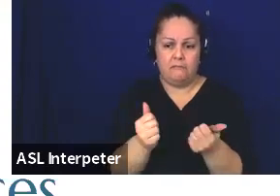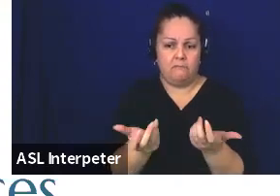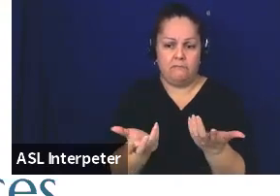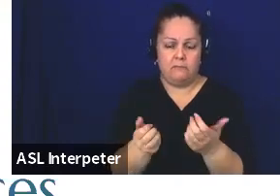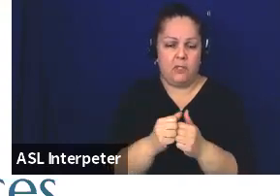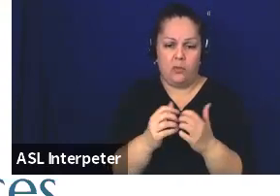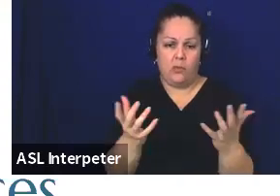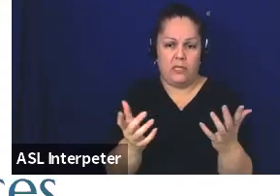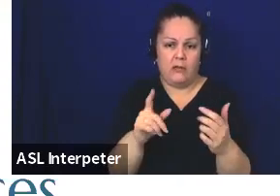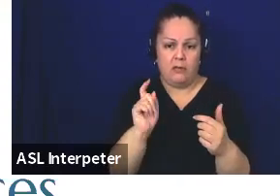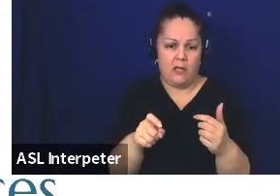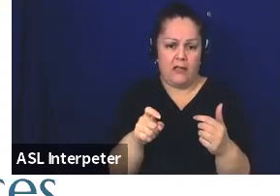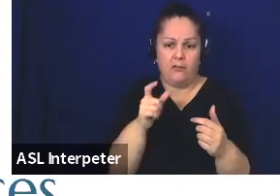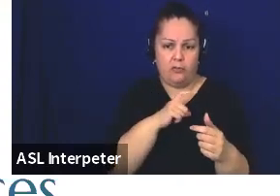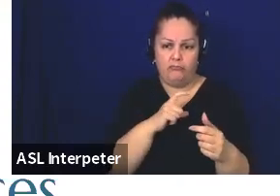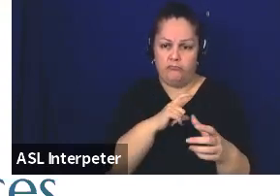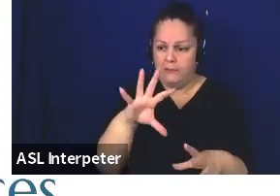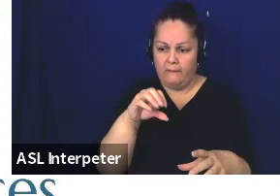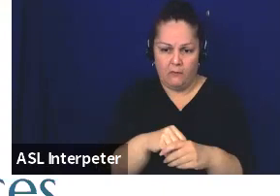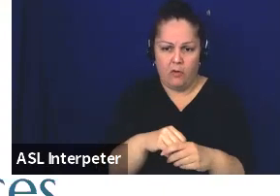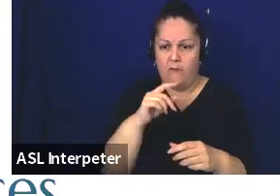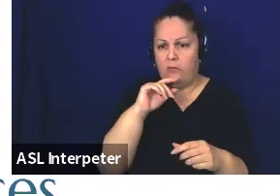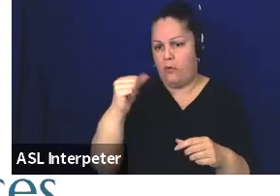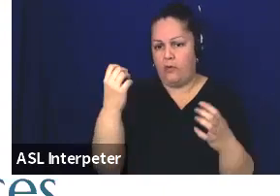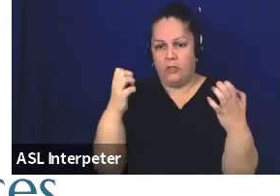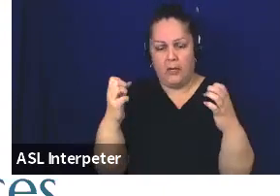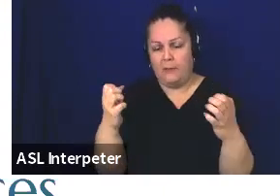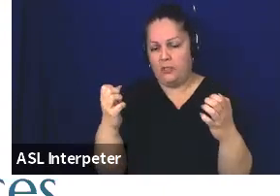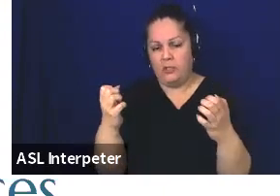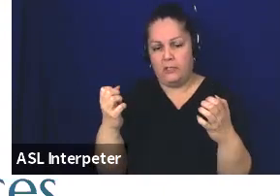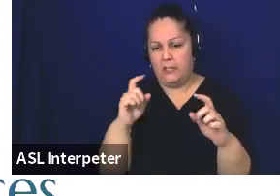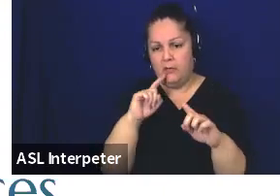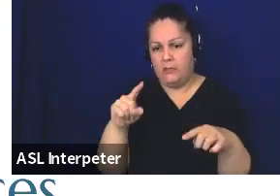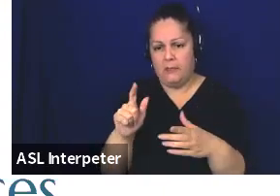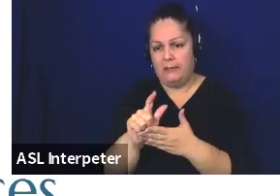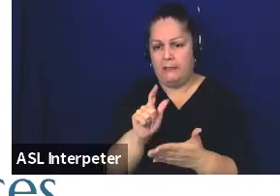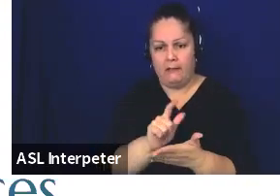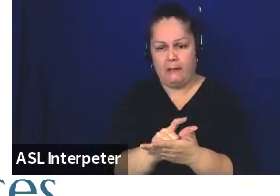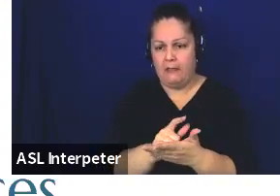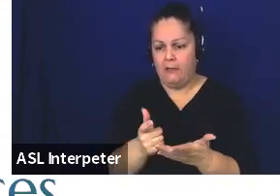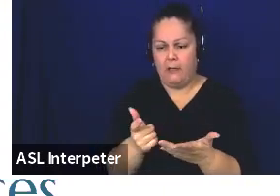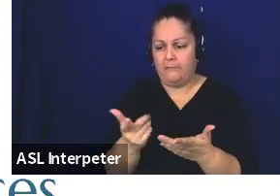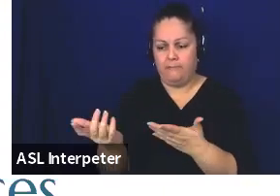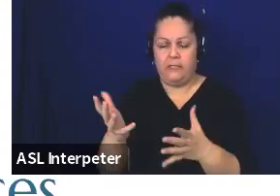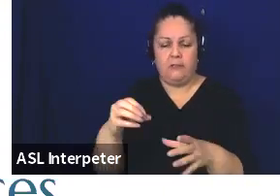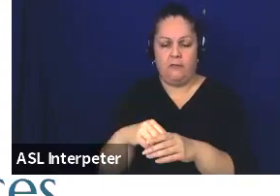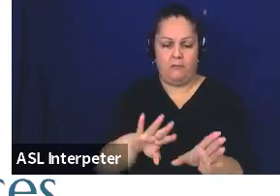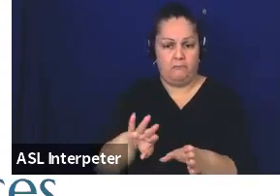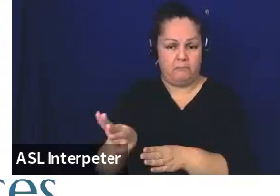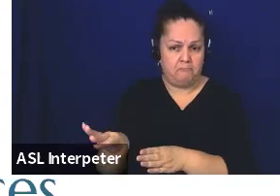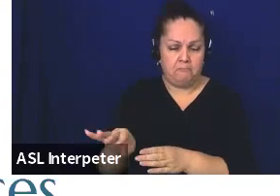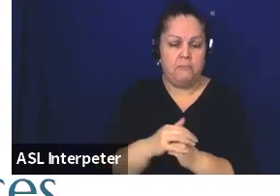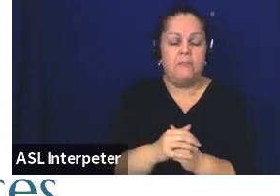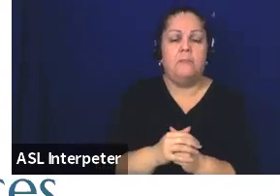to engage law enforcement or any other sort of emergency legal or law response. This